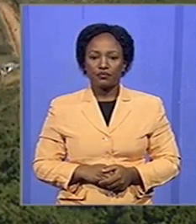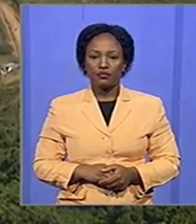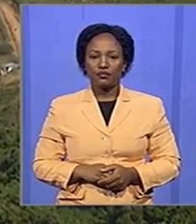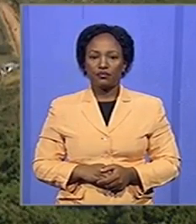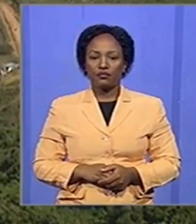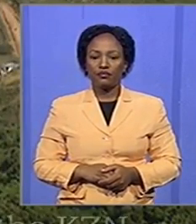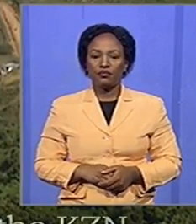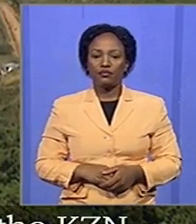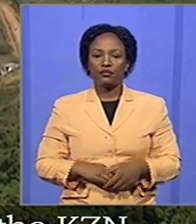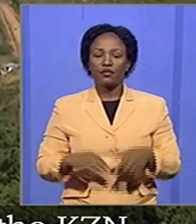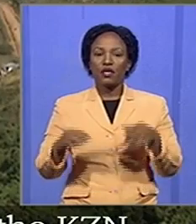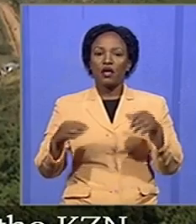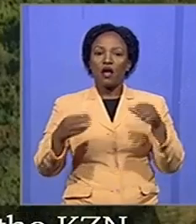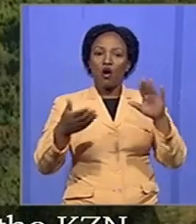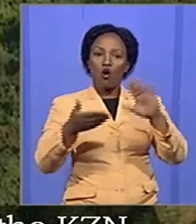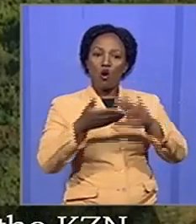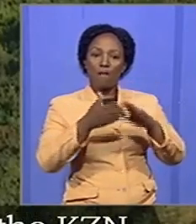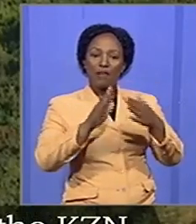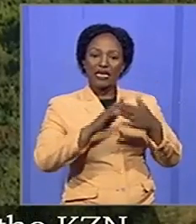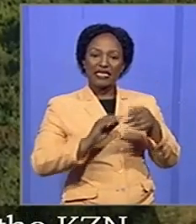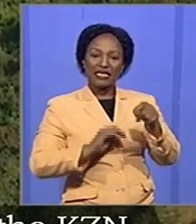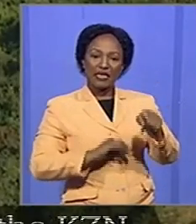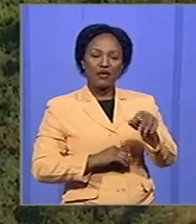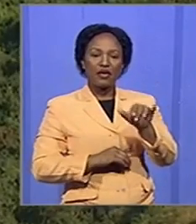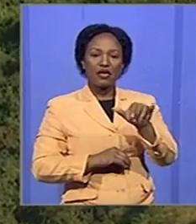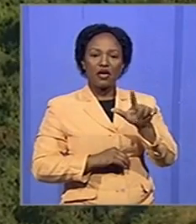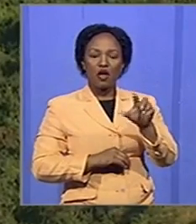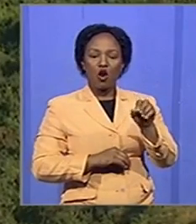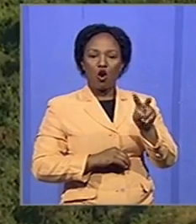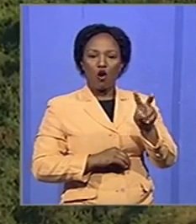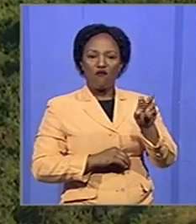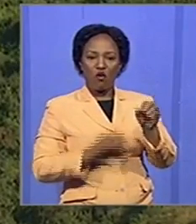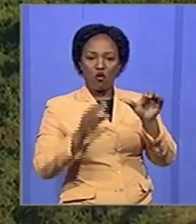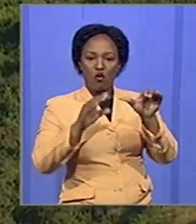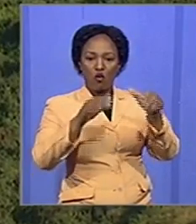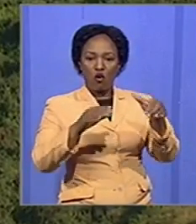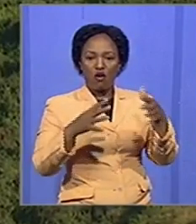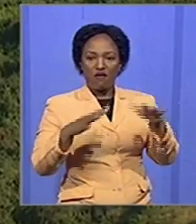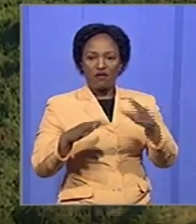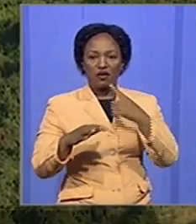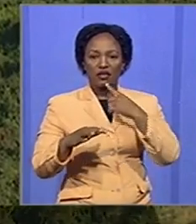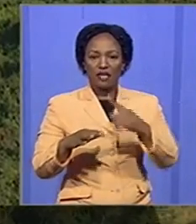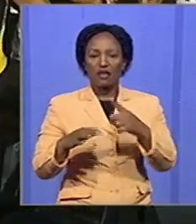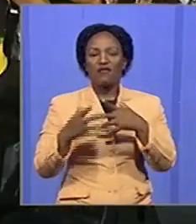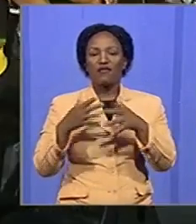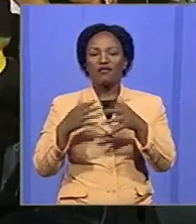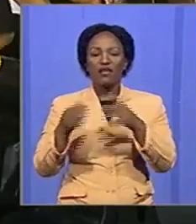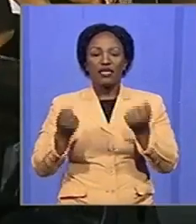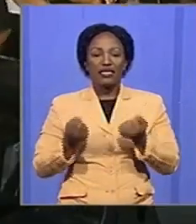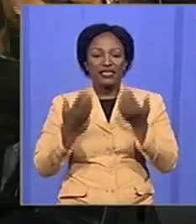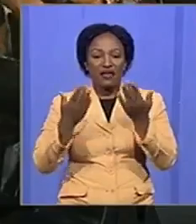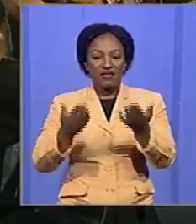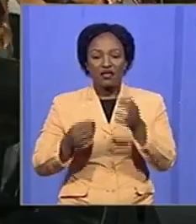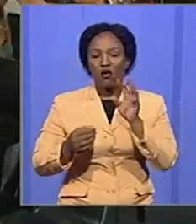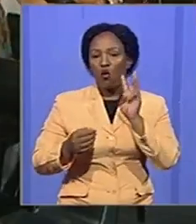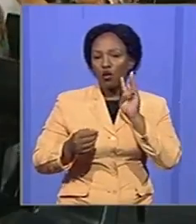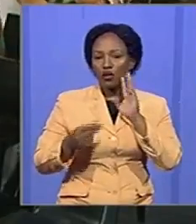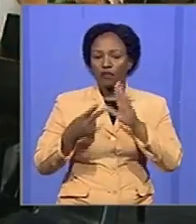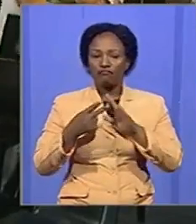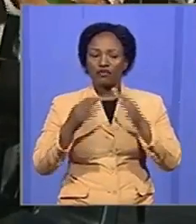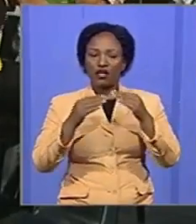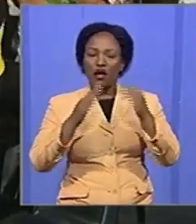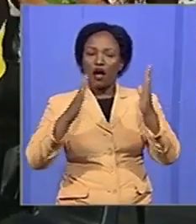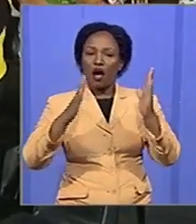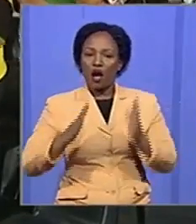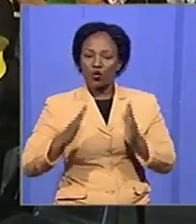Baahi ba Ilovo KwaZulu-Natal ba ipiletsa ho mmuso hore ditshebeletso tse kenyeletsang metsi, matlo le motlakase di